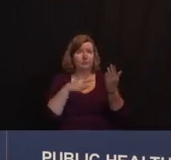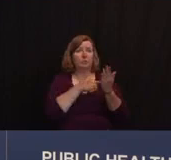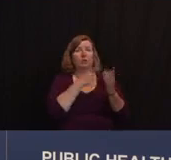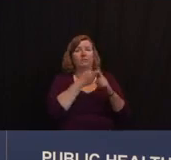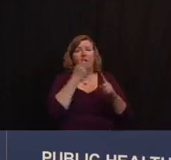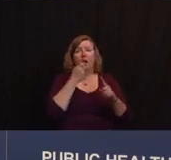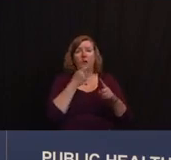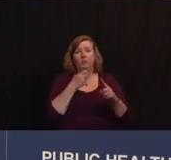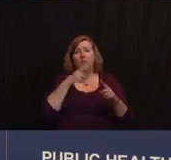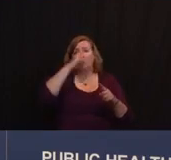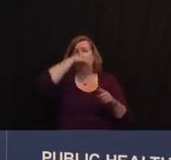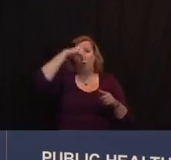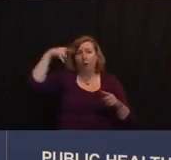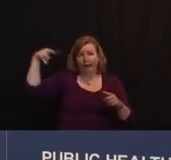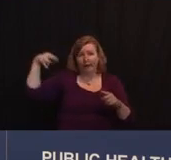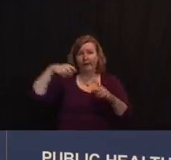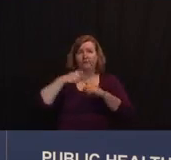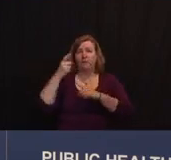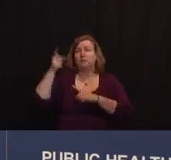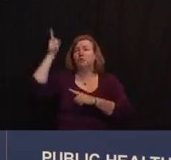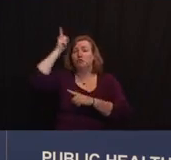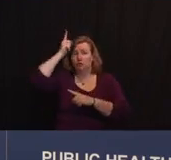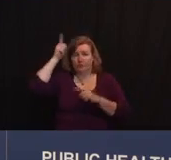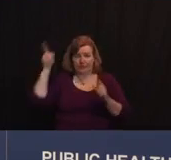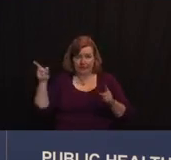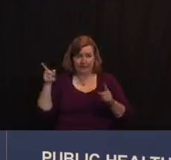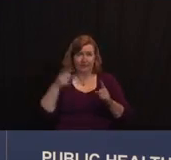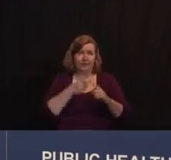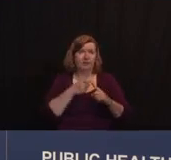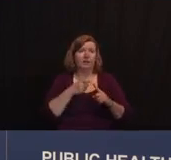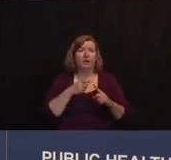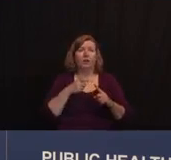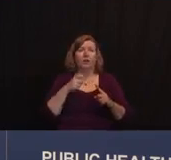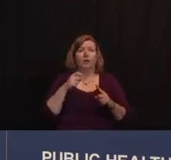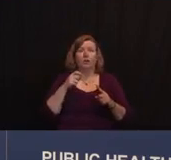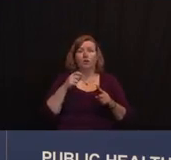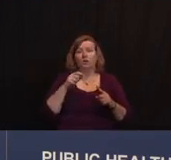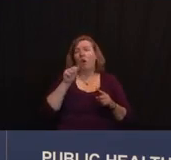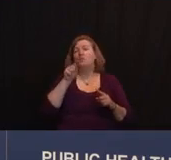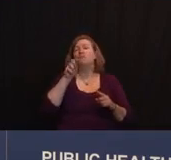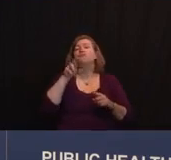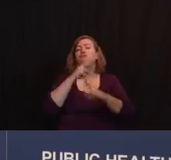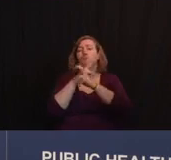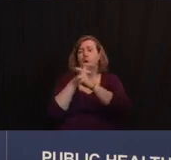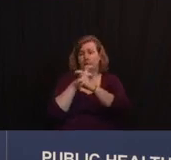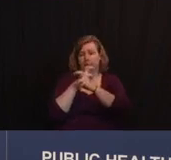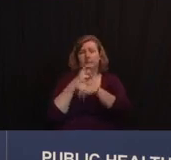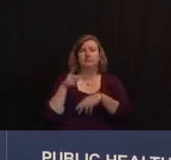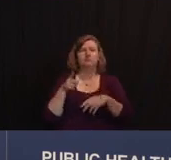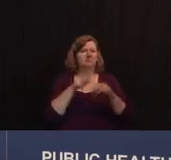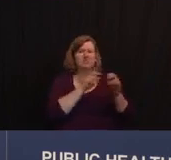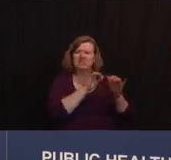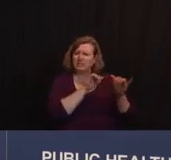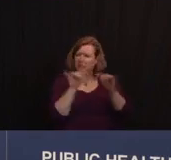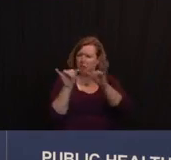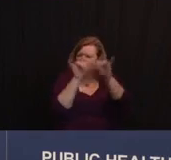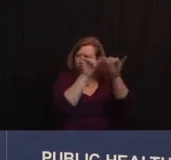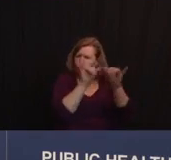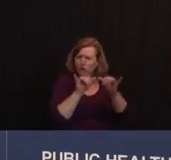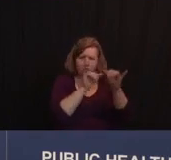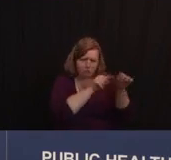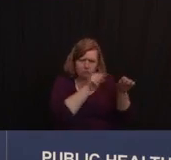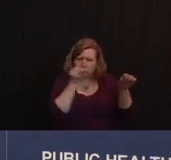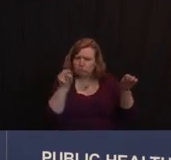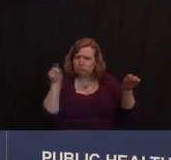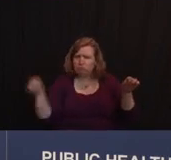other came out of Germany and Austria, it sounds like the same impact, the same of the vaccines. And as you know,